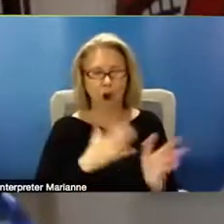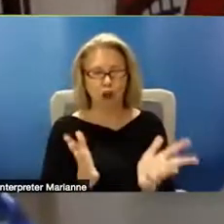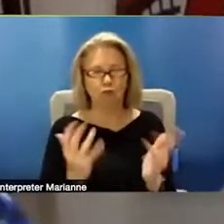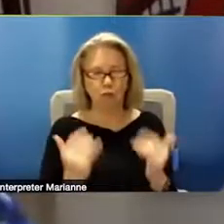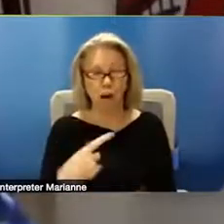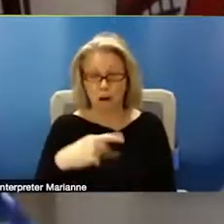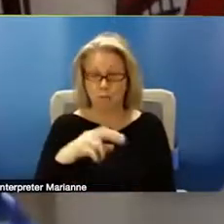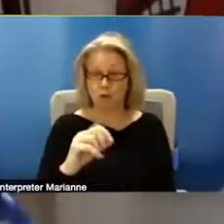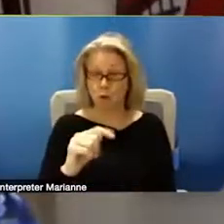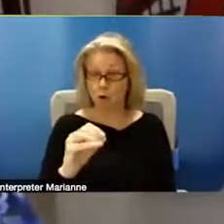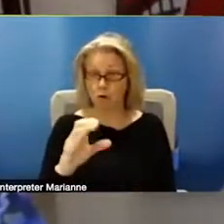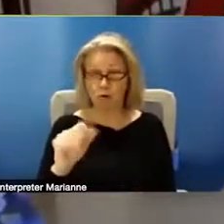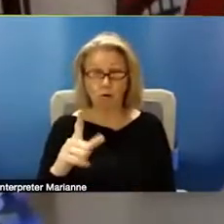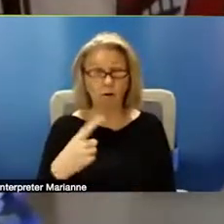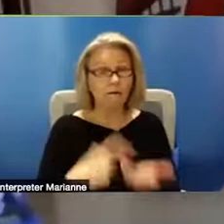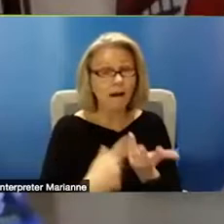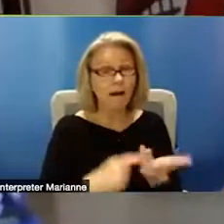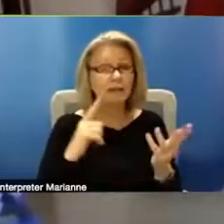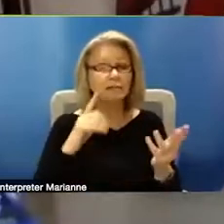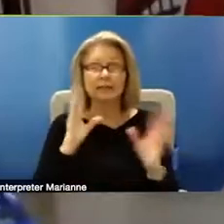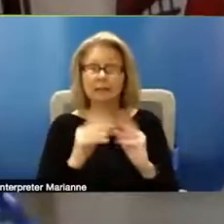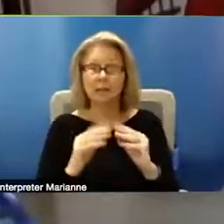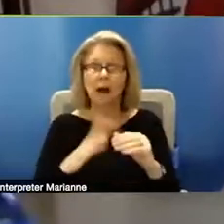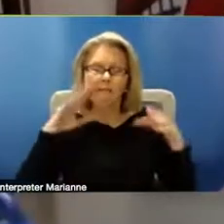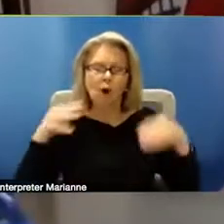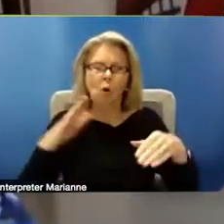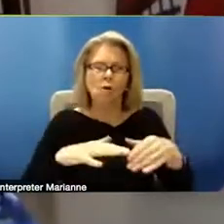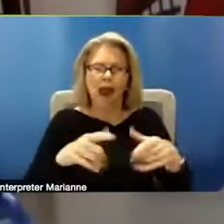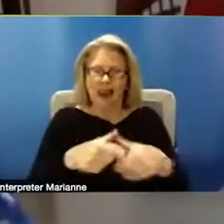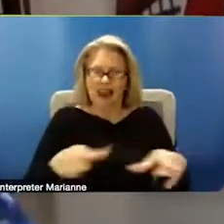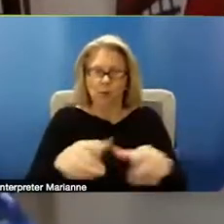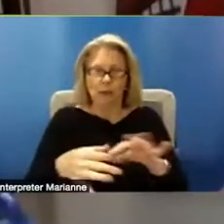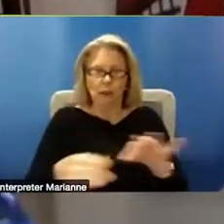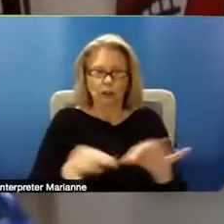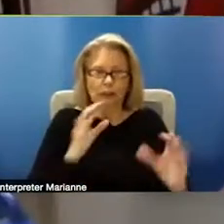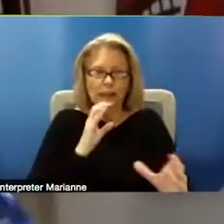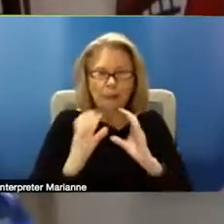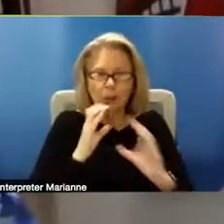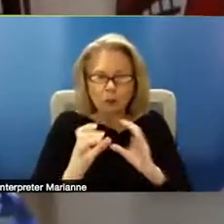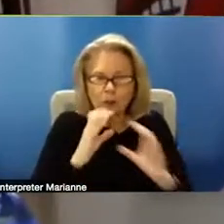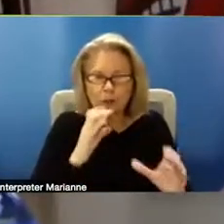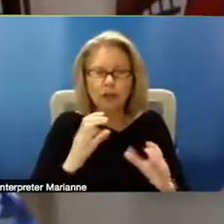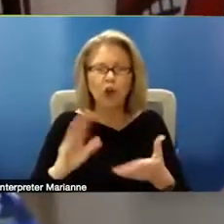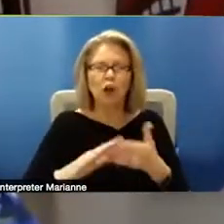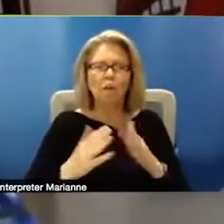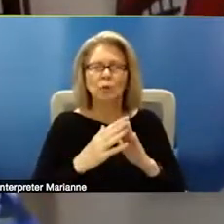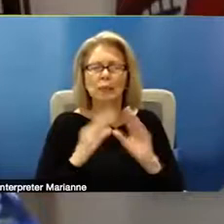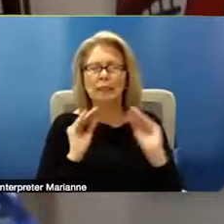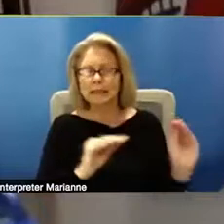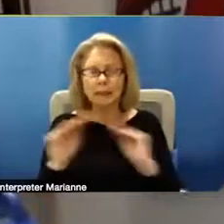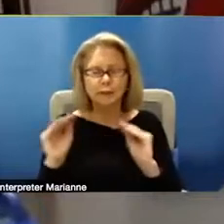room now, the link. The protocol discussions and seminars focused on languages and communication, on